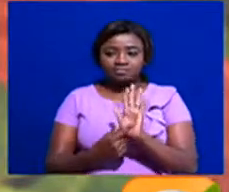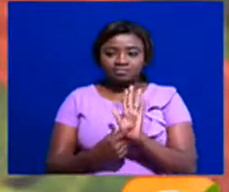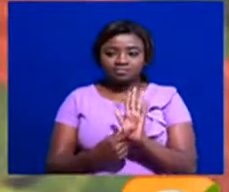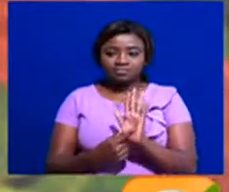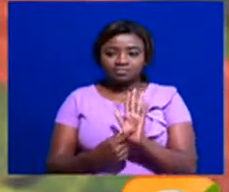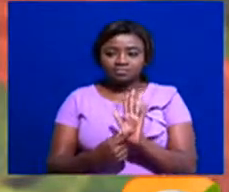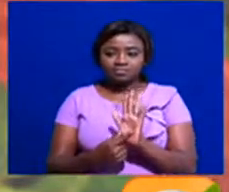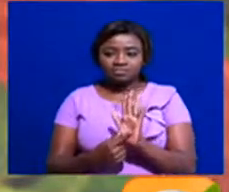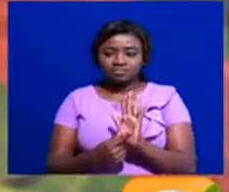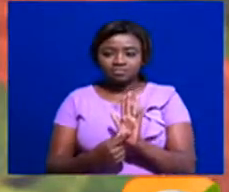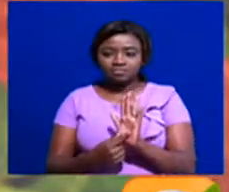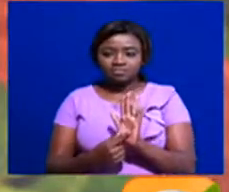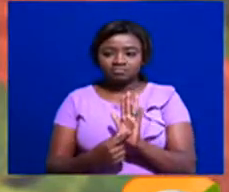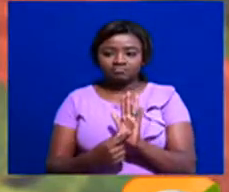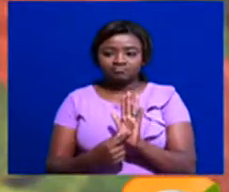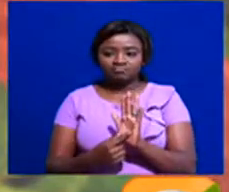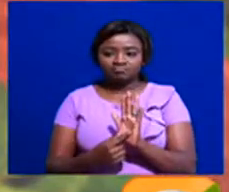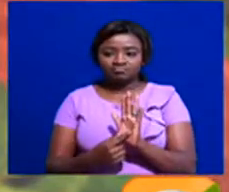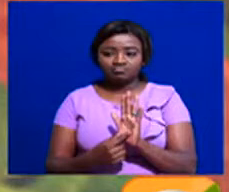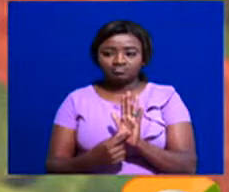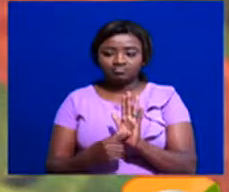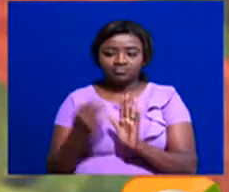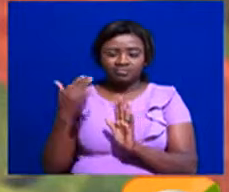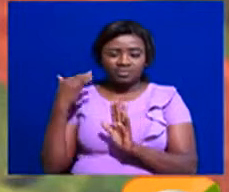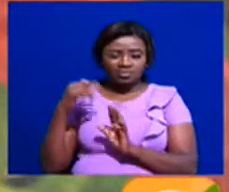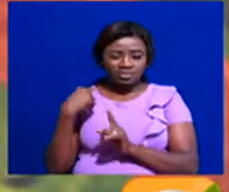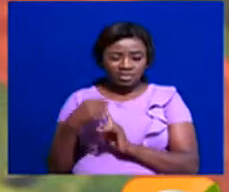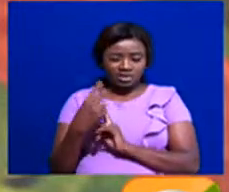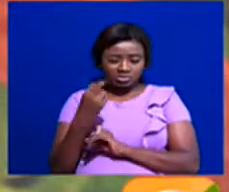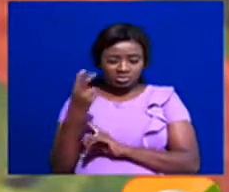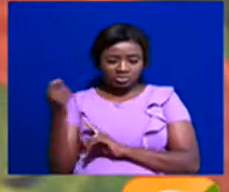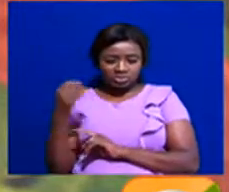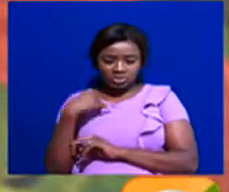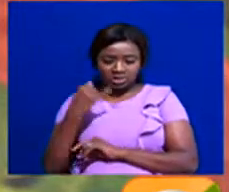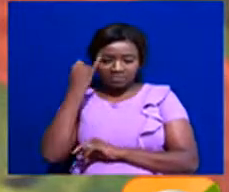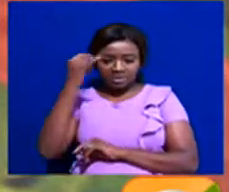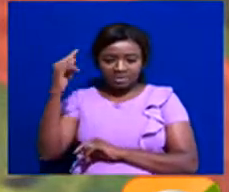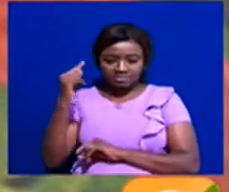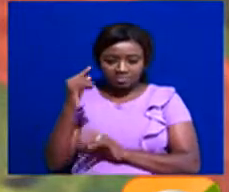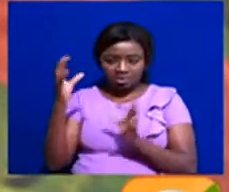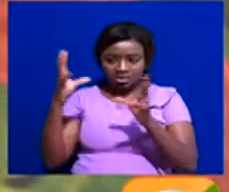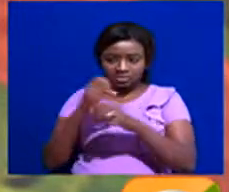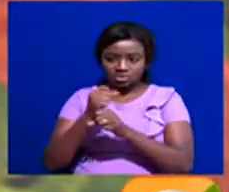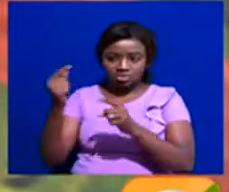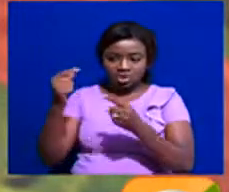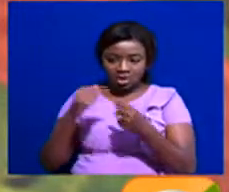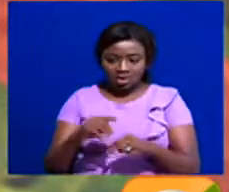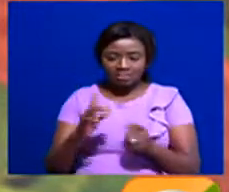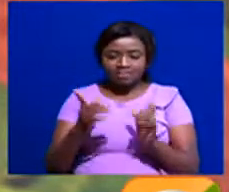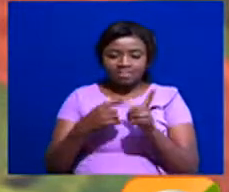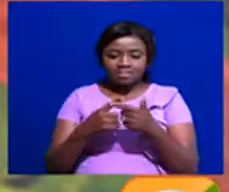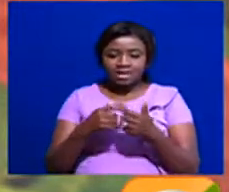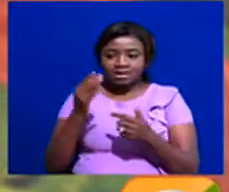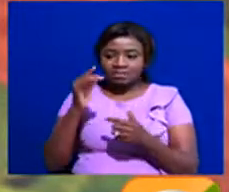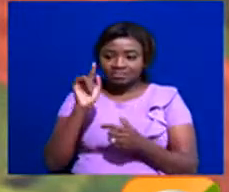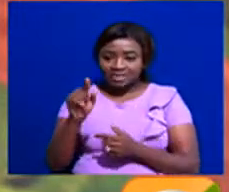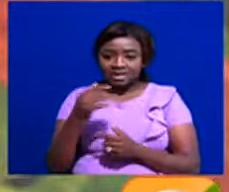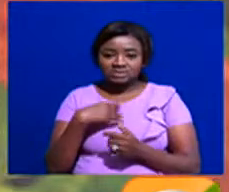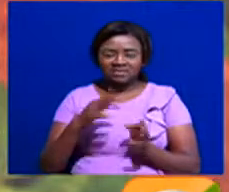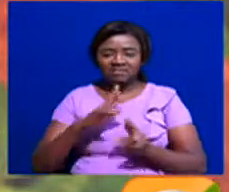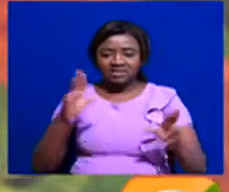beans was brought in the year 2020, it came with a market